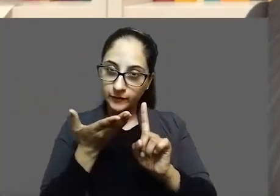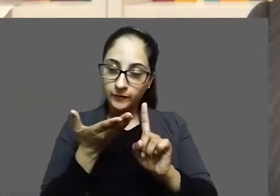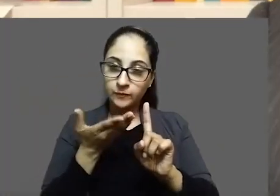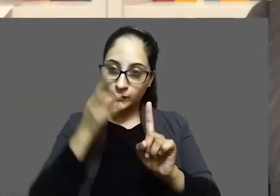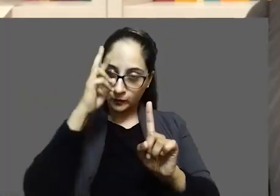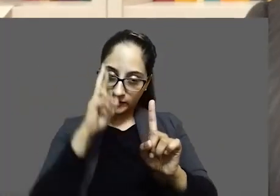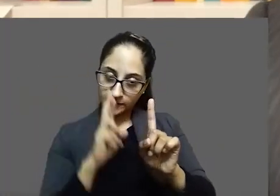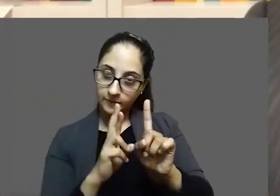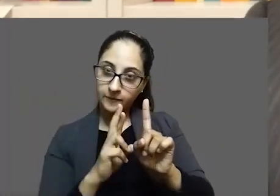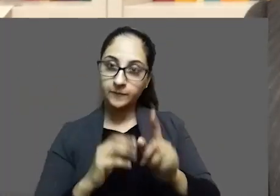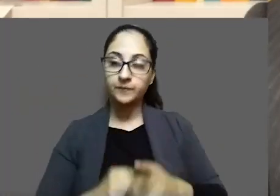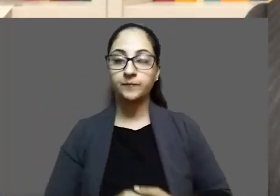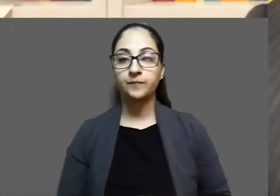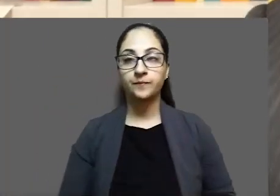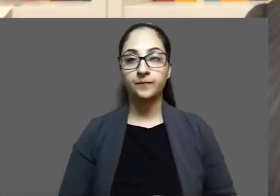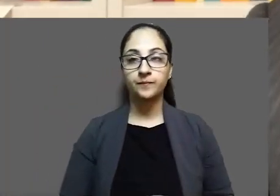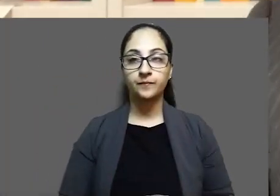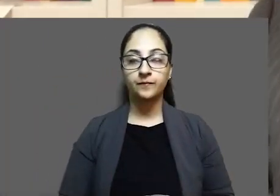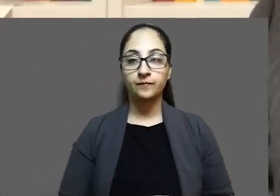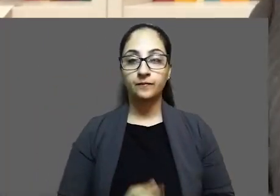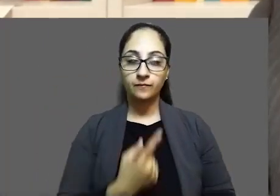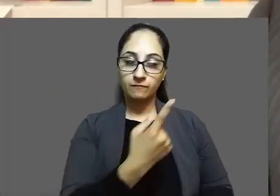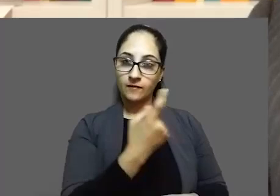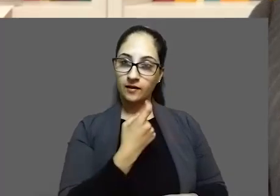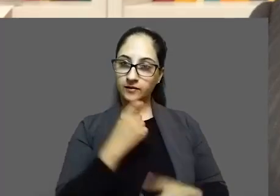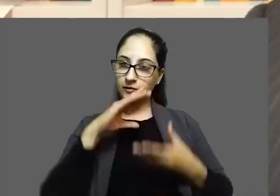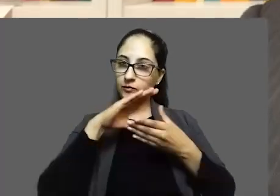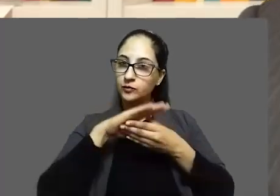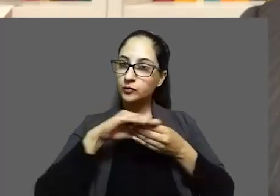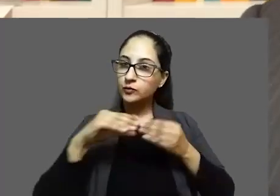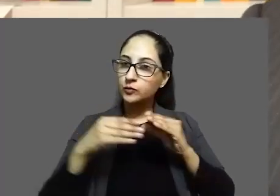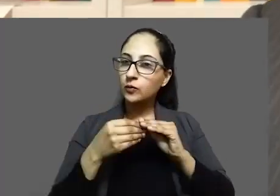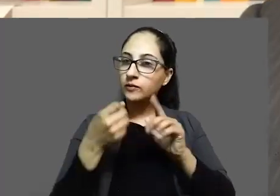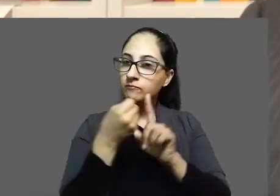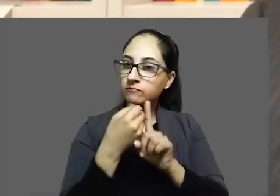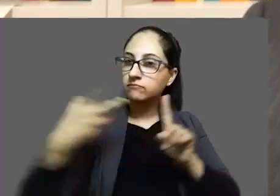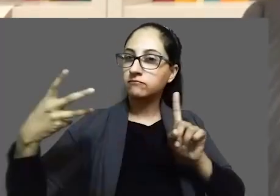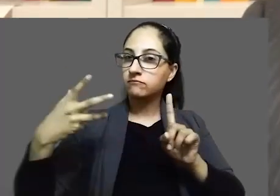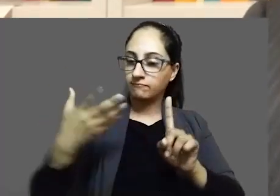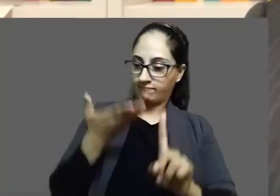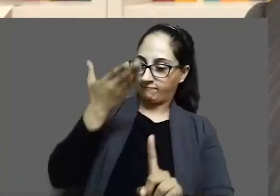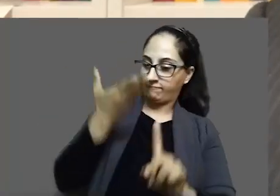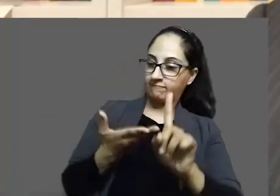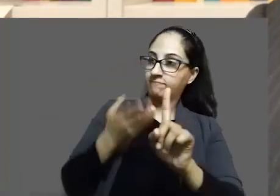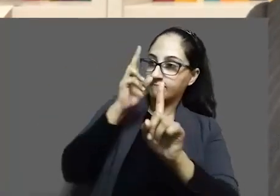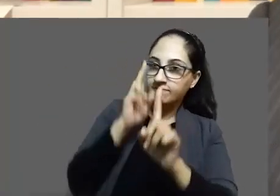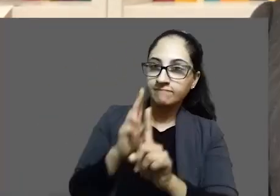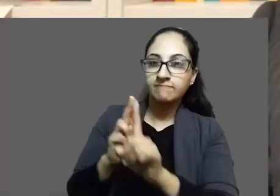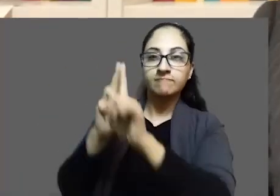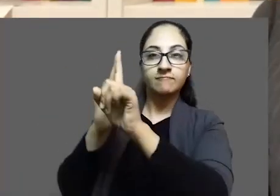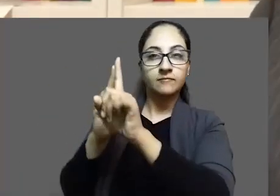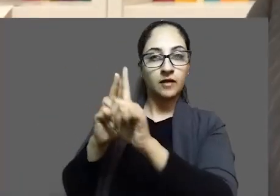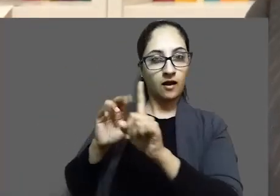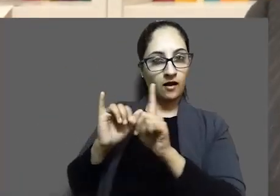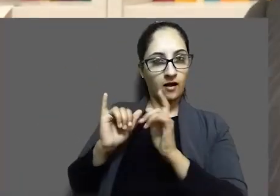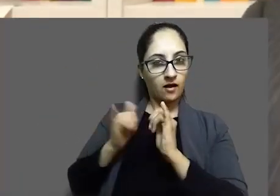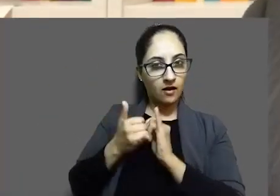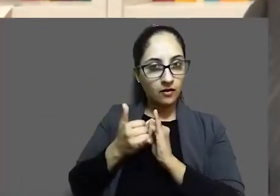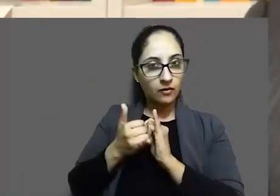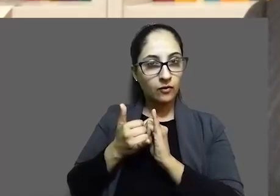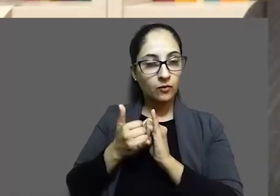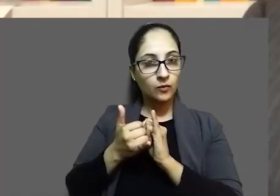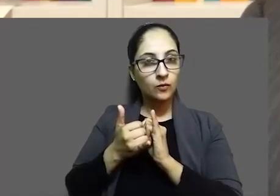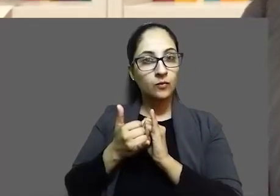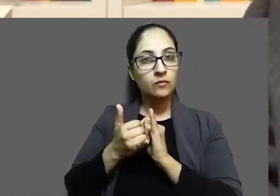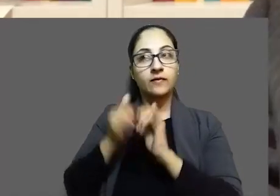Now, the question you're asking about stories of Imam Ali, what makes him a hero, what makes him somebody that